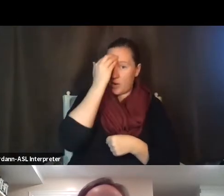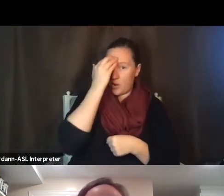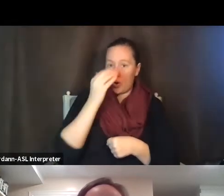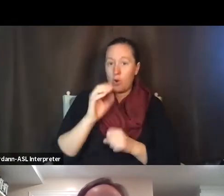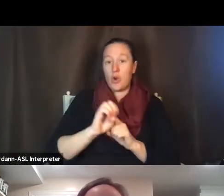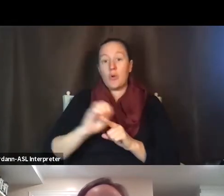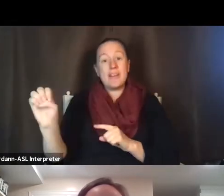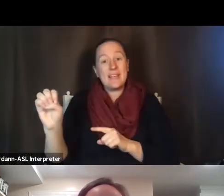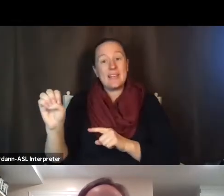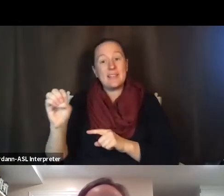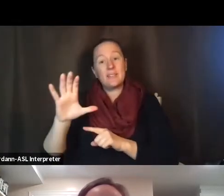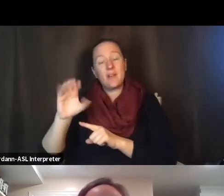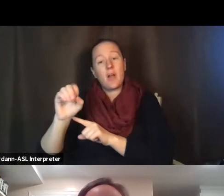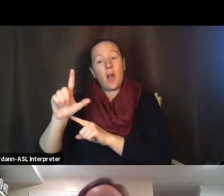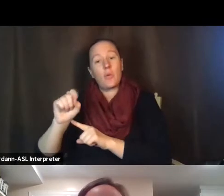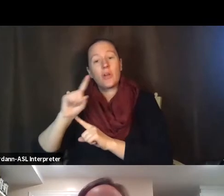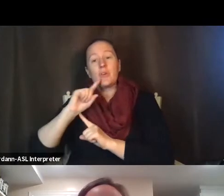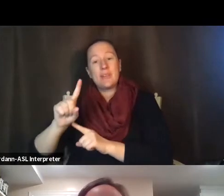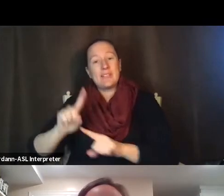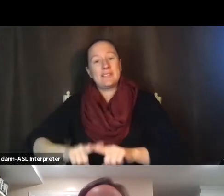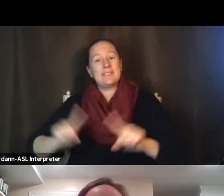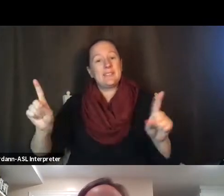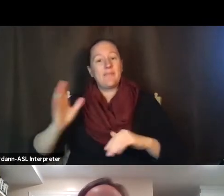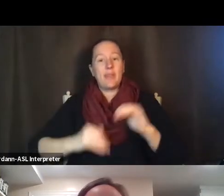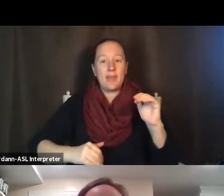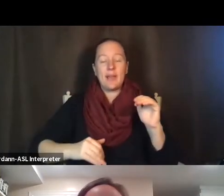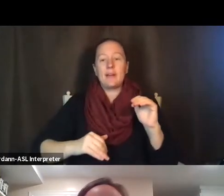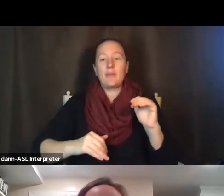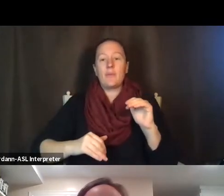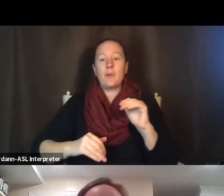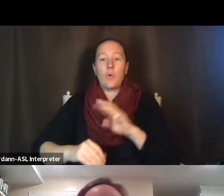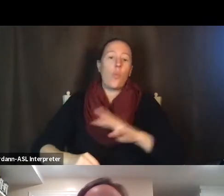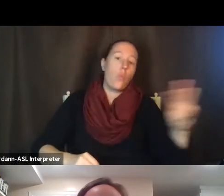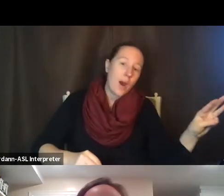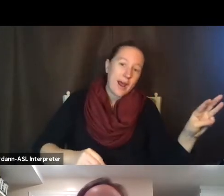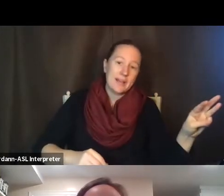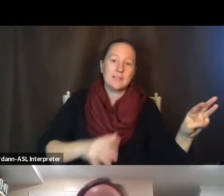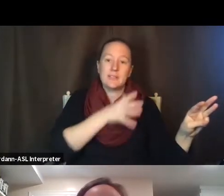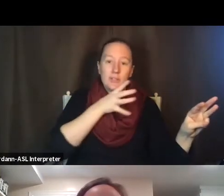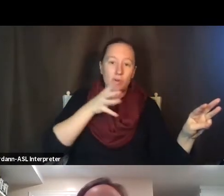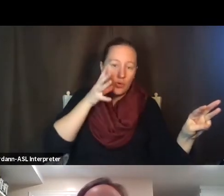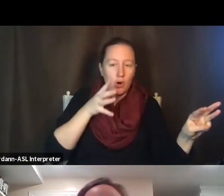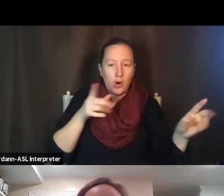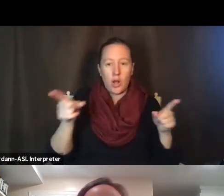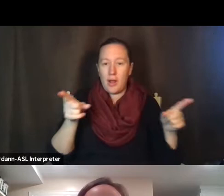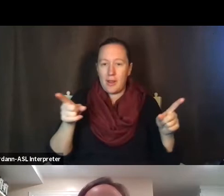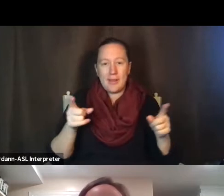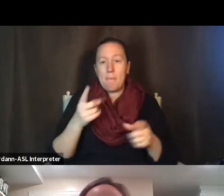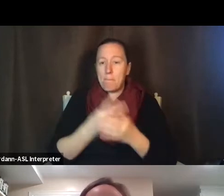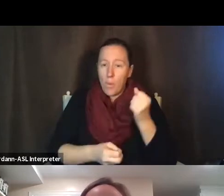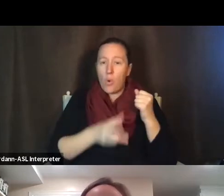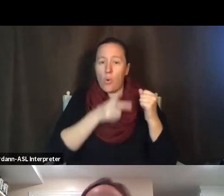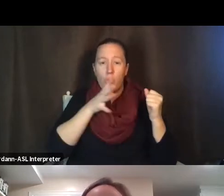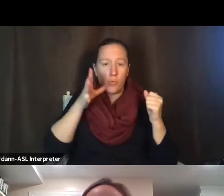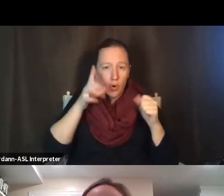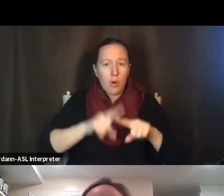Eastern Colorado is really different than Western rural areas of the state, and